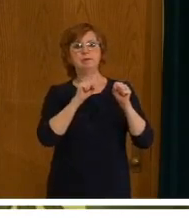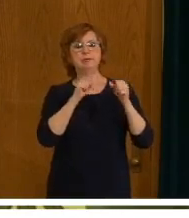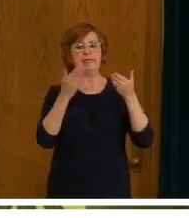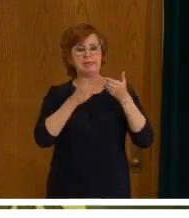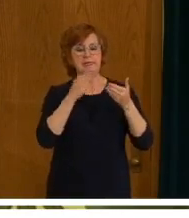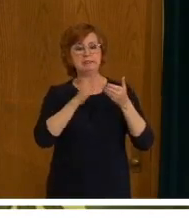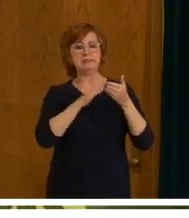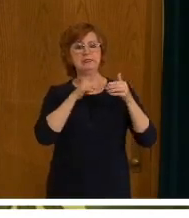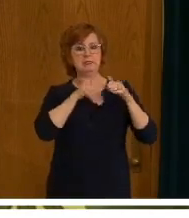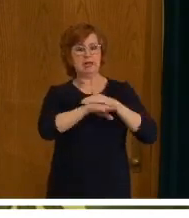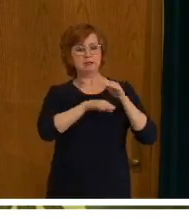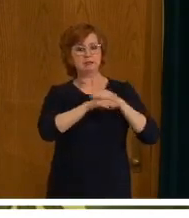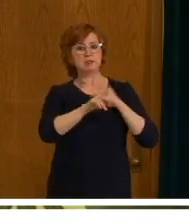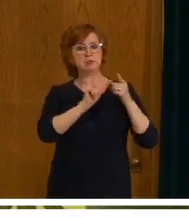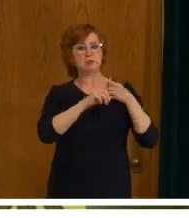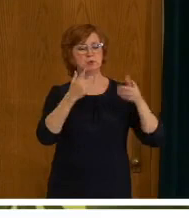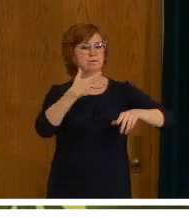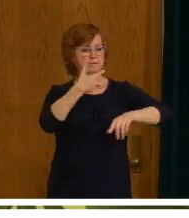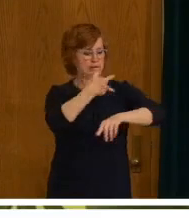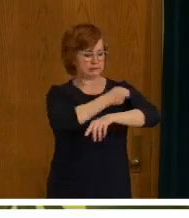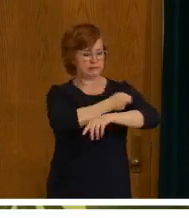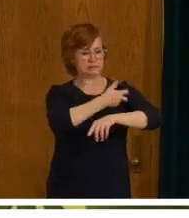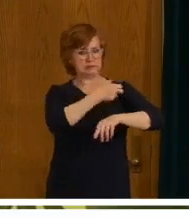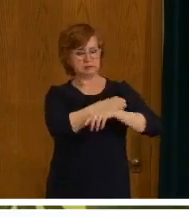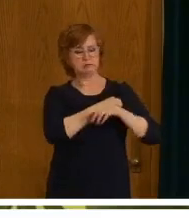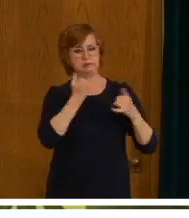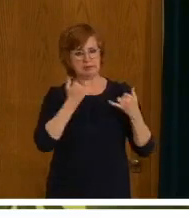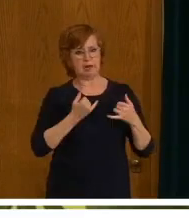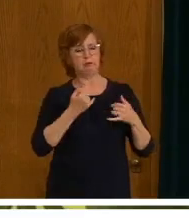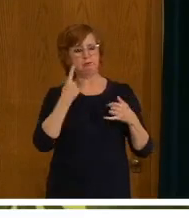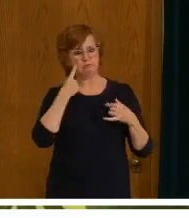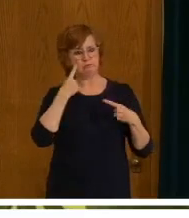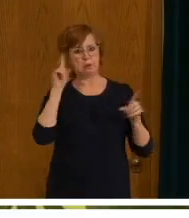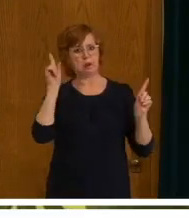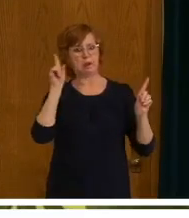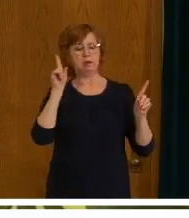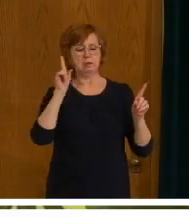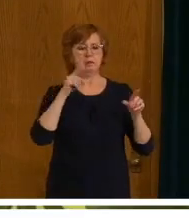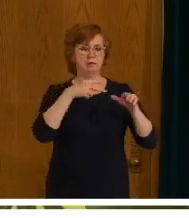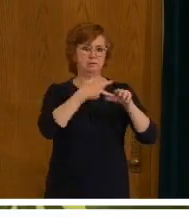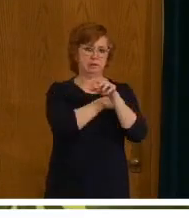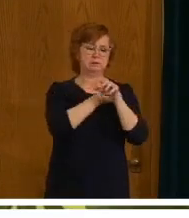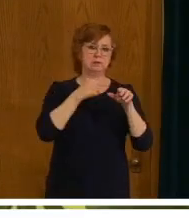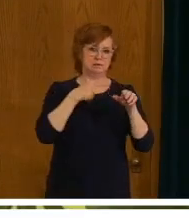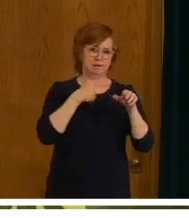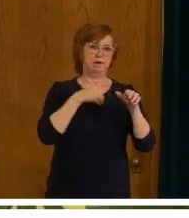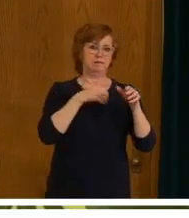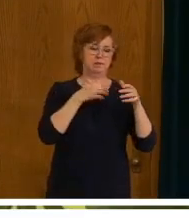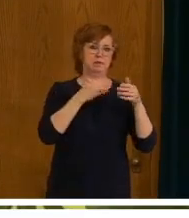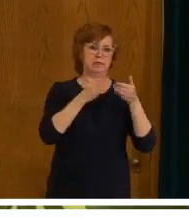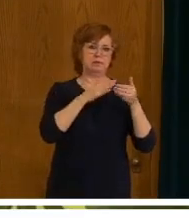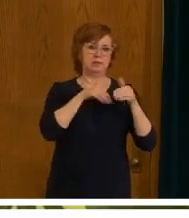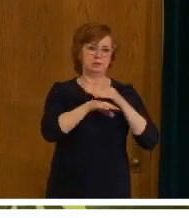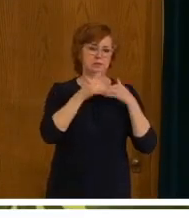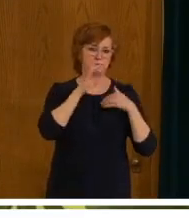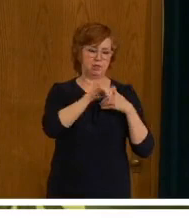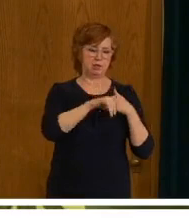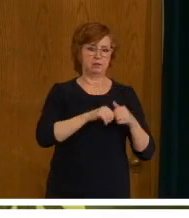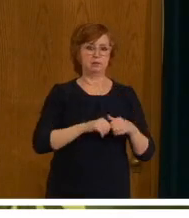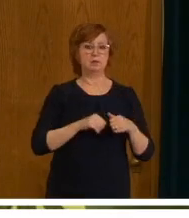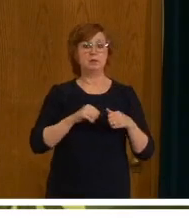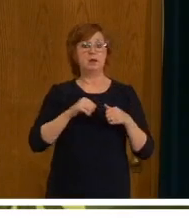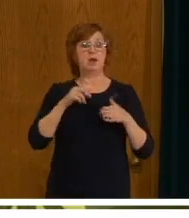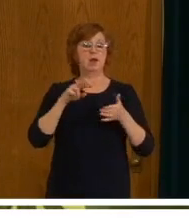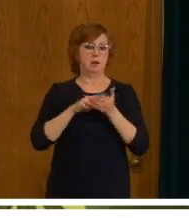now entering that time here today. So we will have, by the time we get to July 11th, the vast majority,